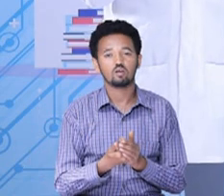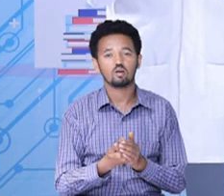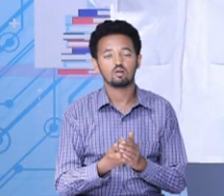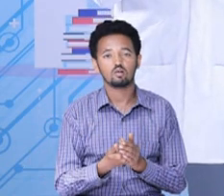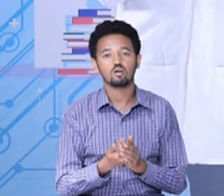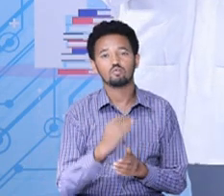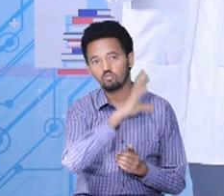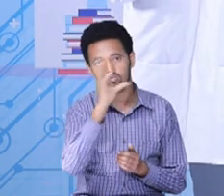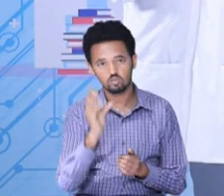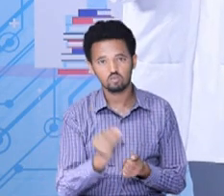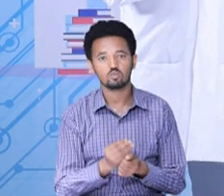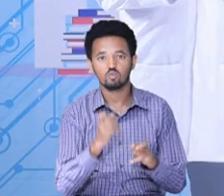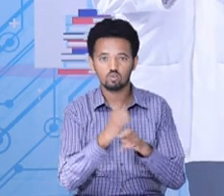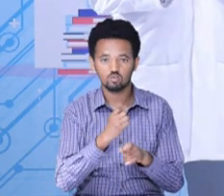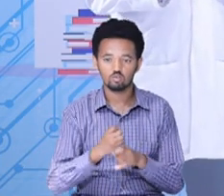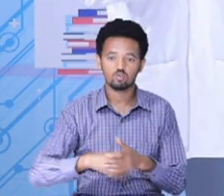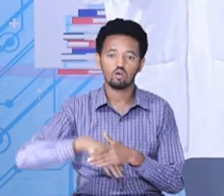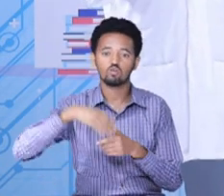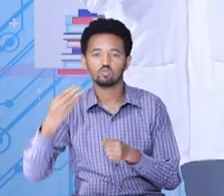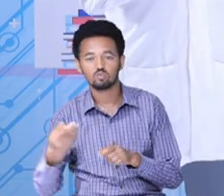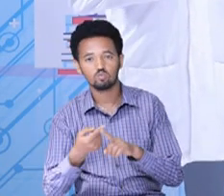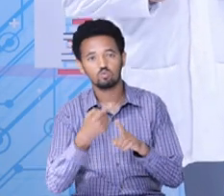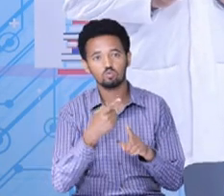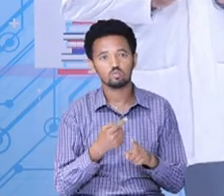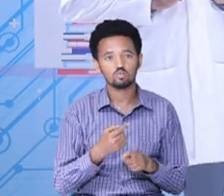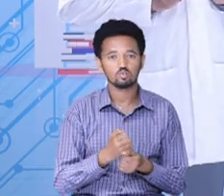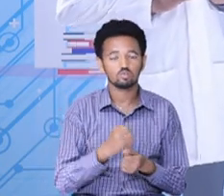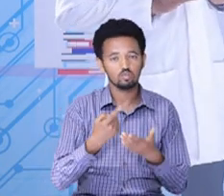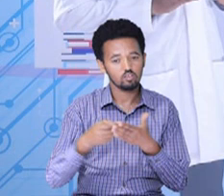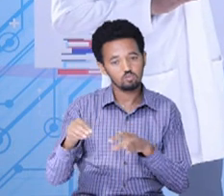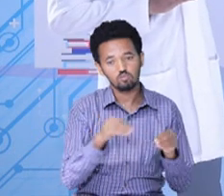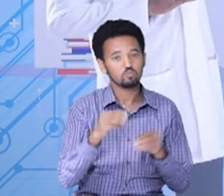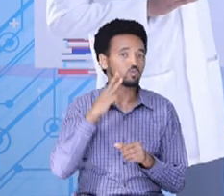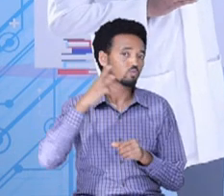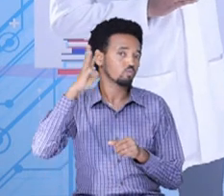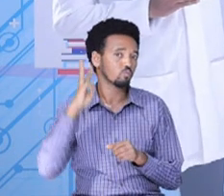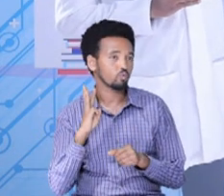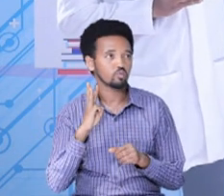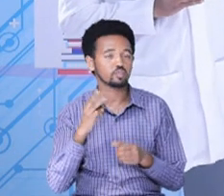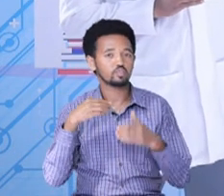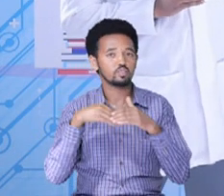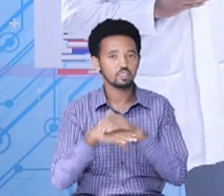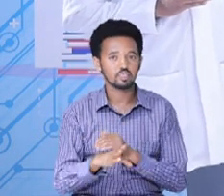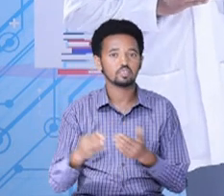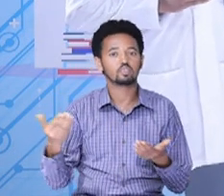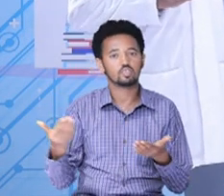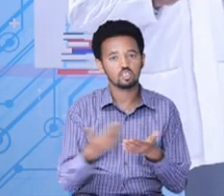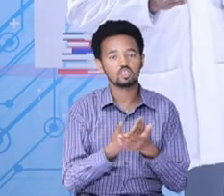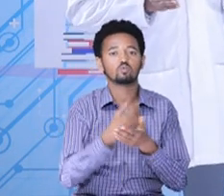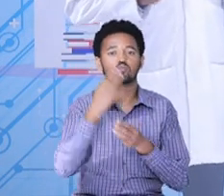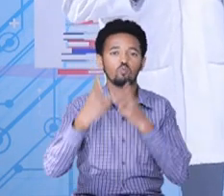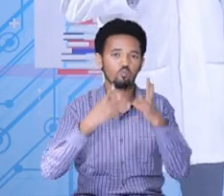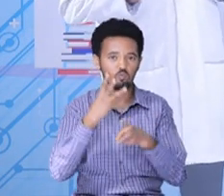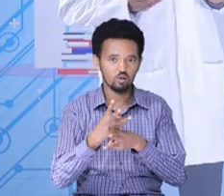originated from outside from Africa. The origin of this movement was in the New World. The New